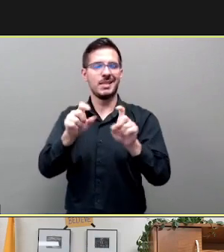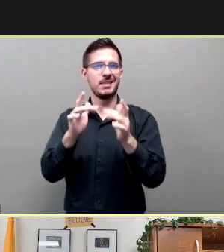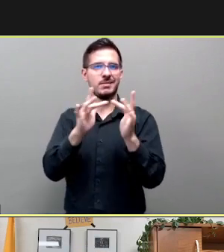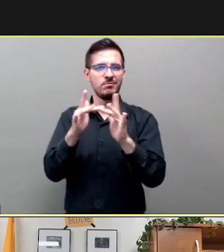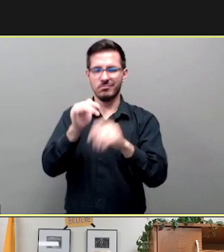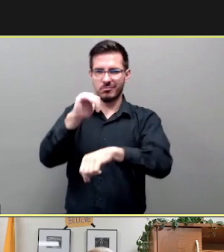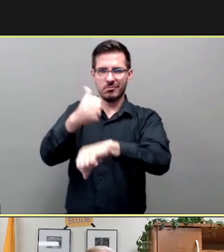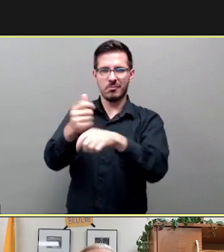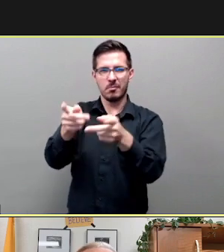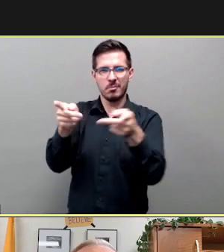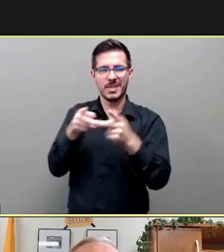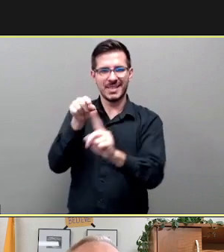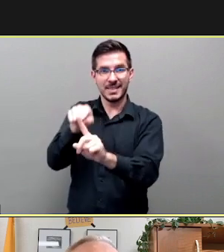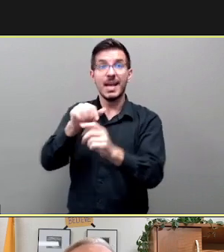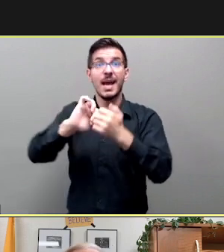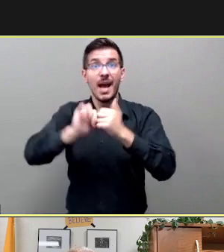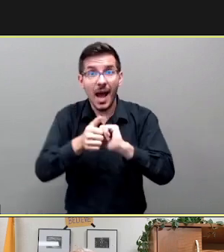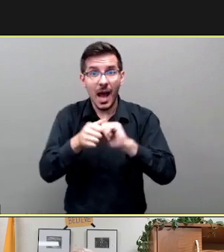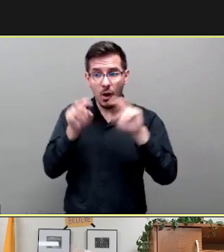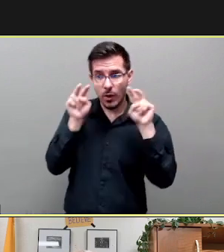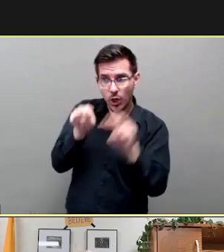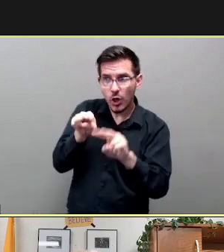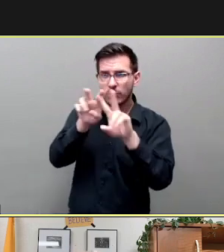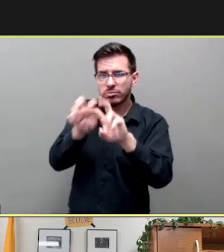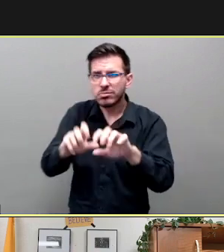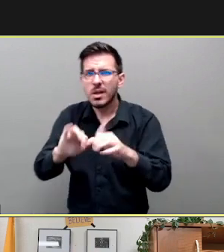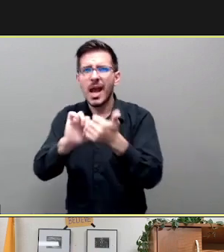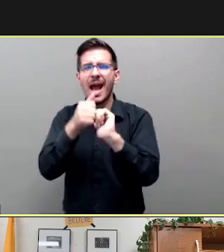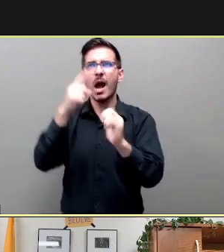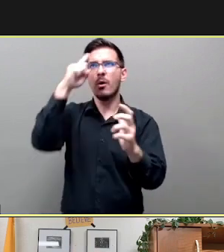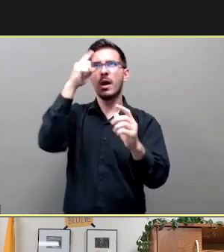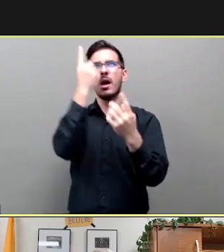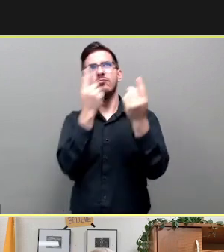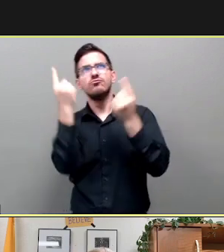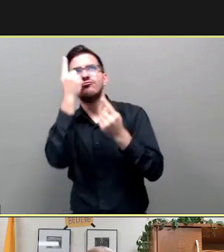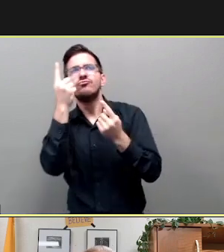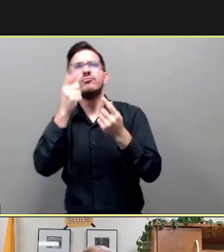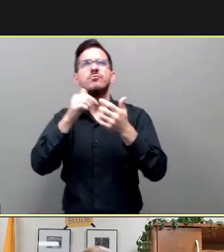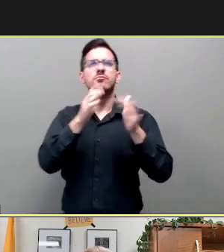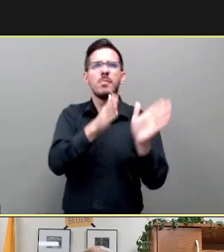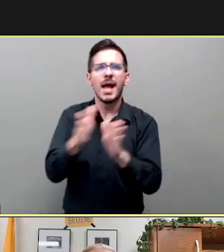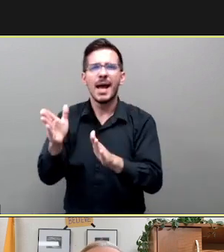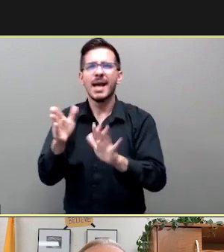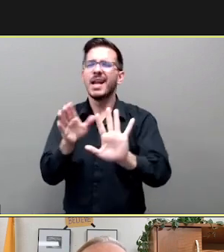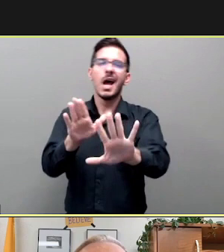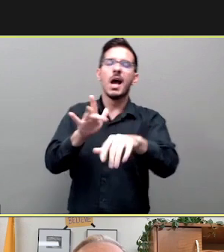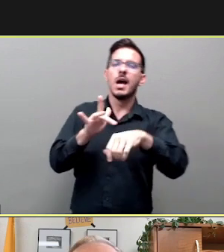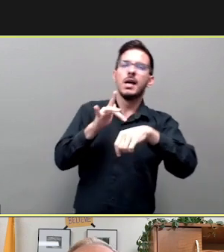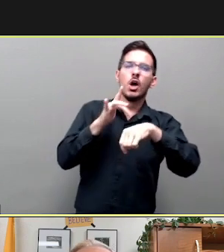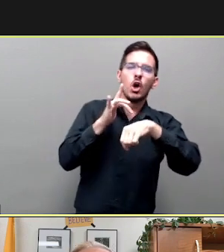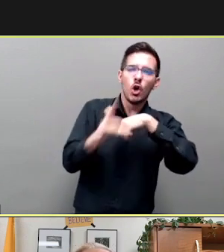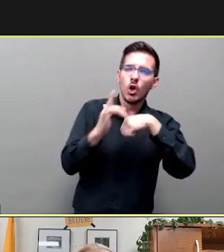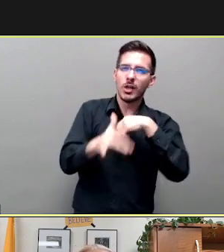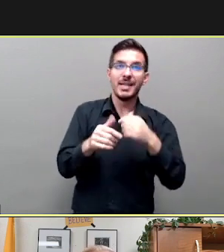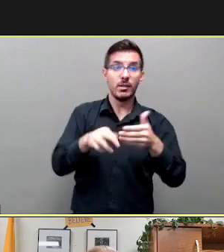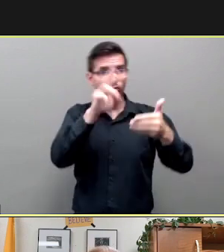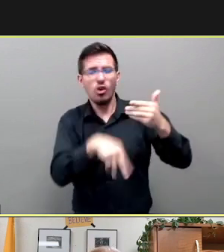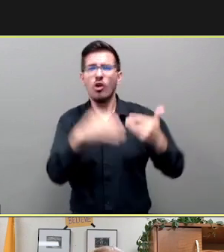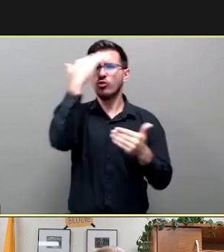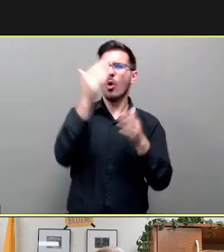how we're looking at it and how we're thinking about it. It's too early to draw conclusions and our data scientists